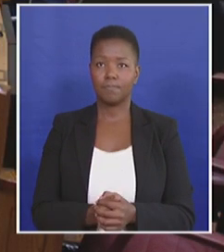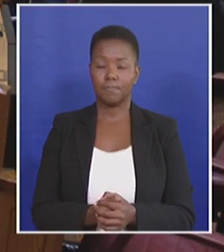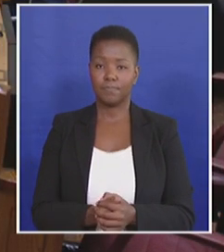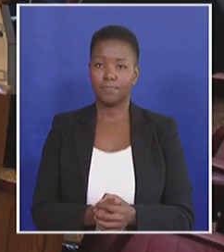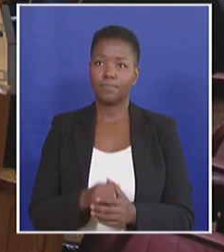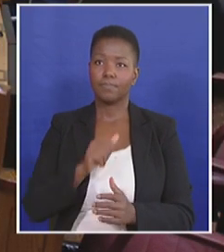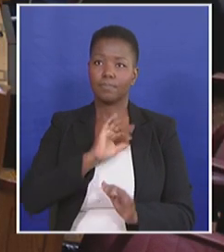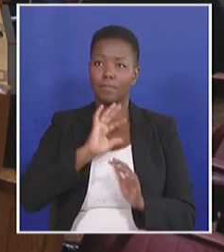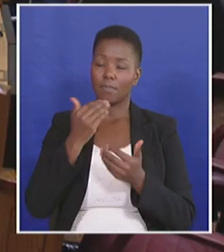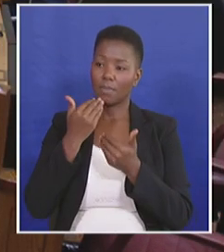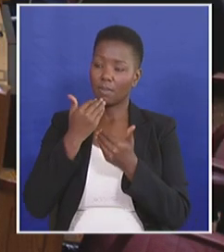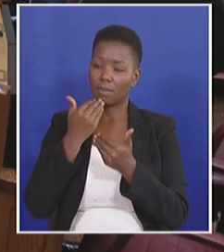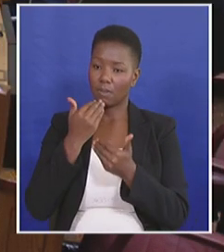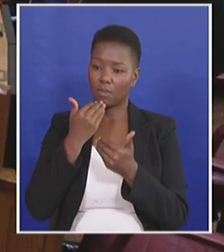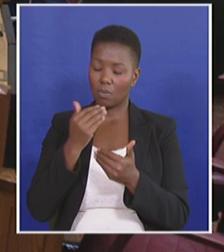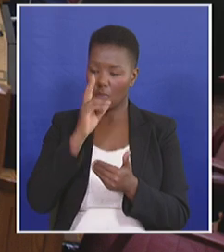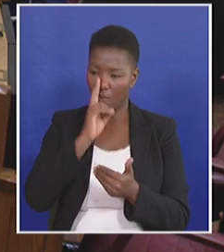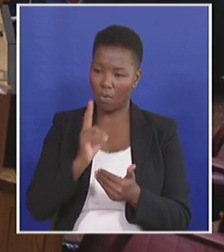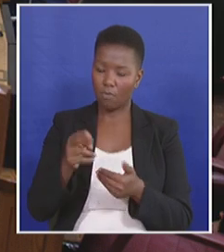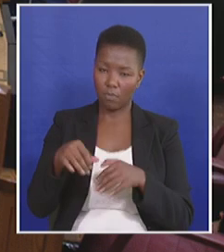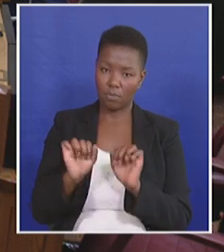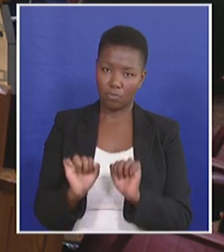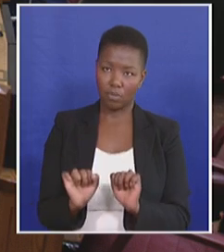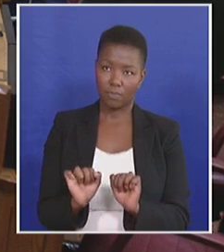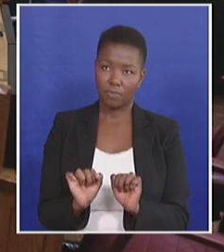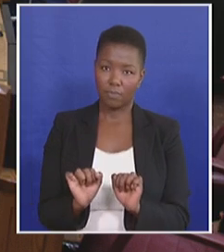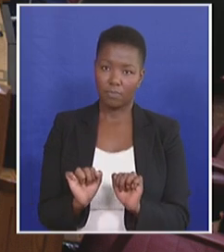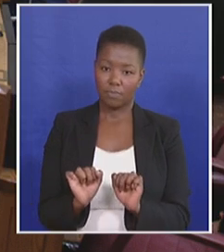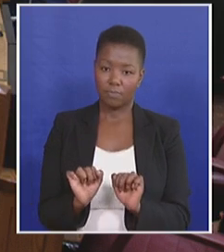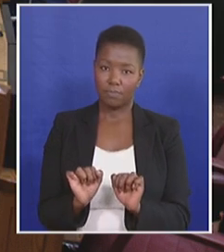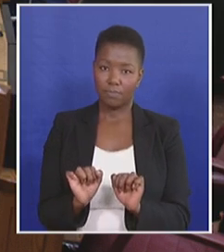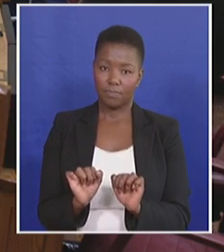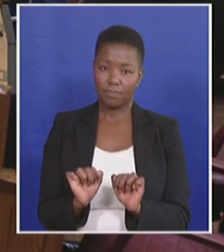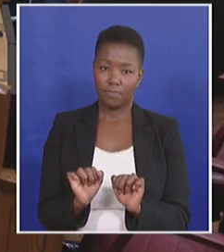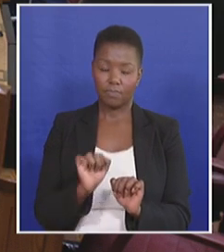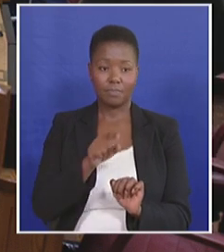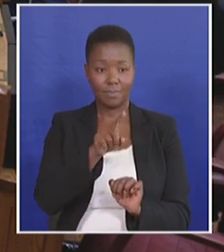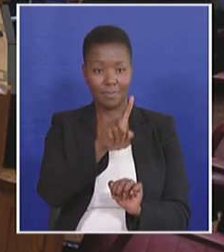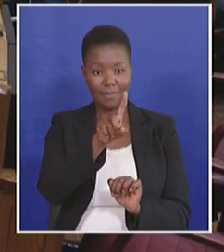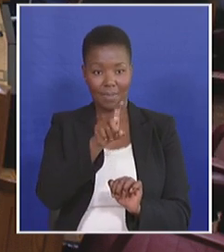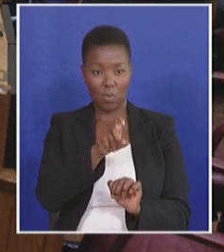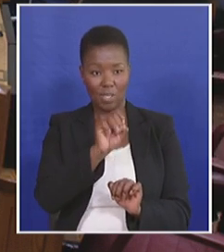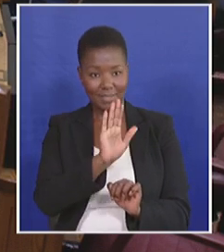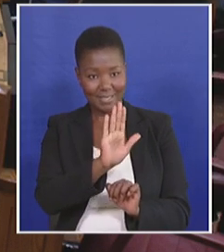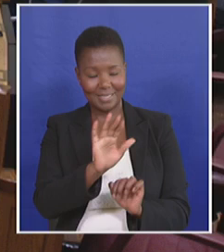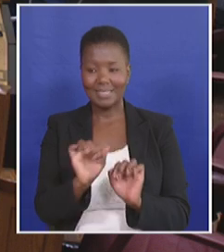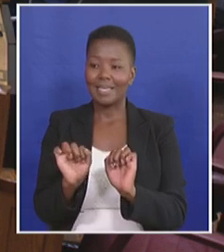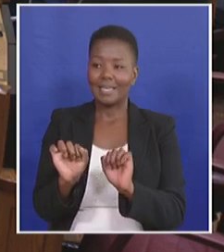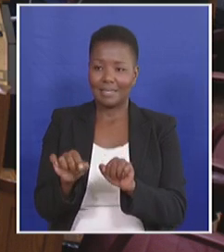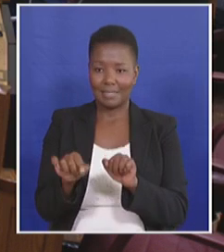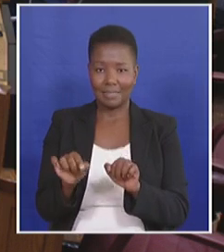Thank you very much, Honourable Chair. With regards to that question, of course, there have